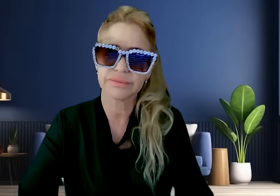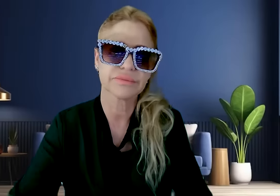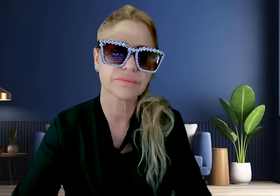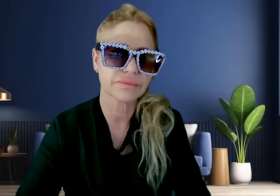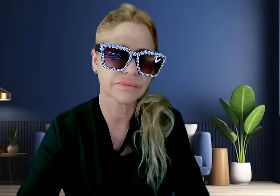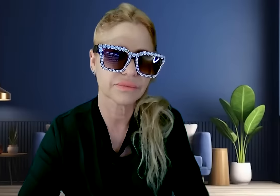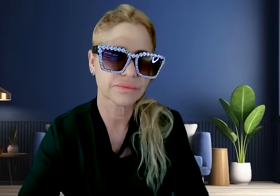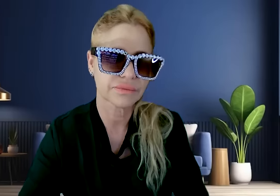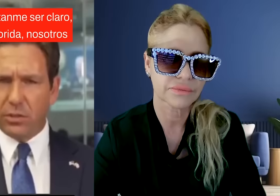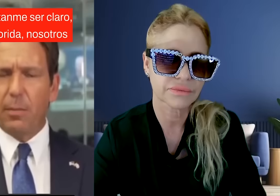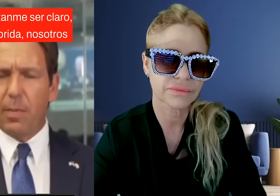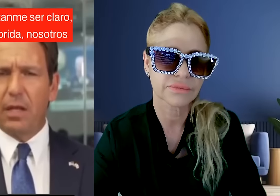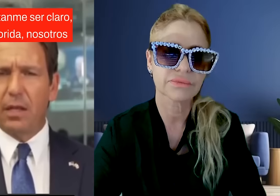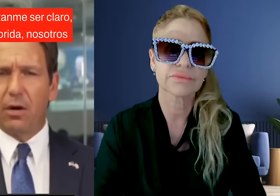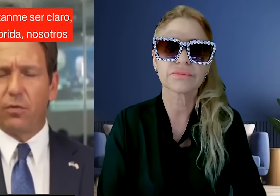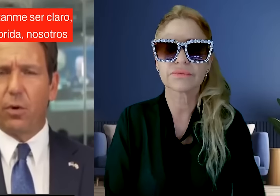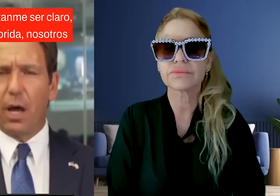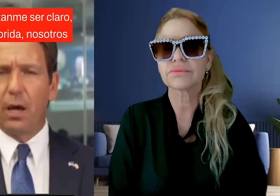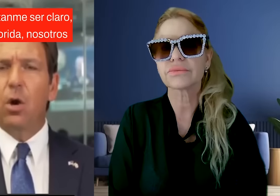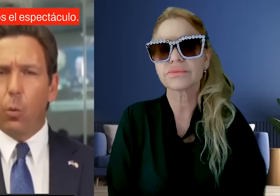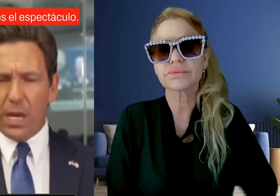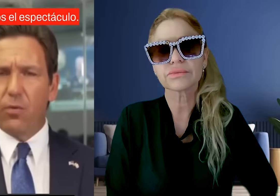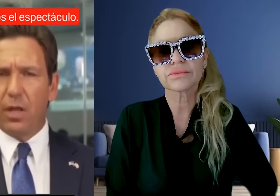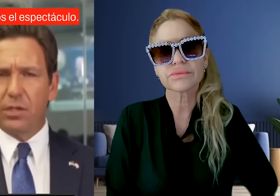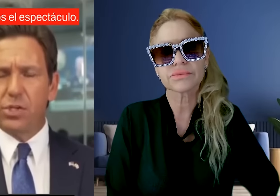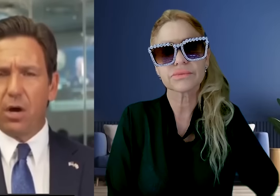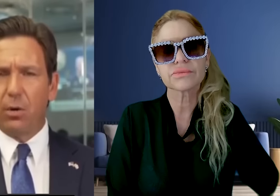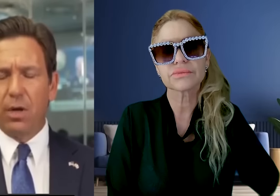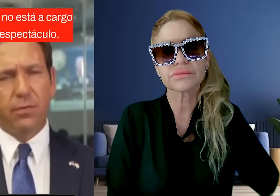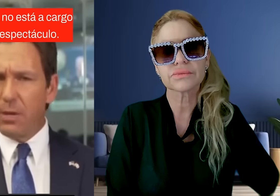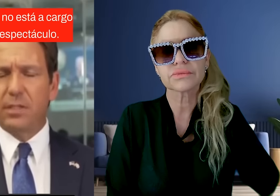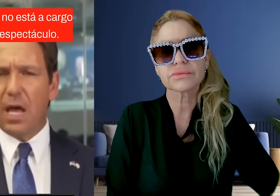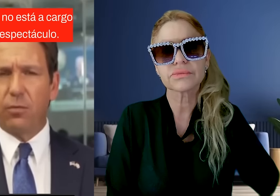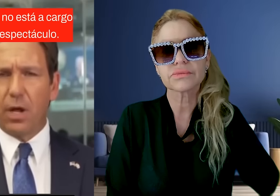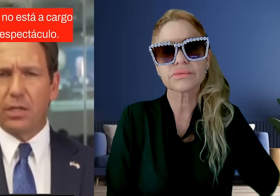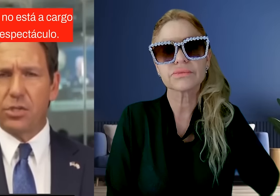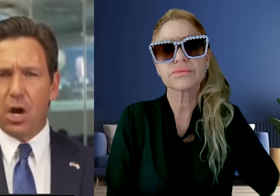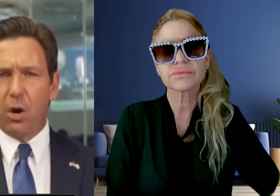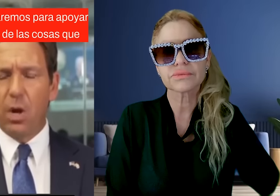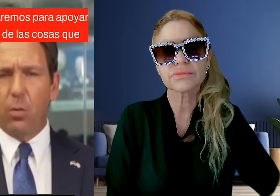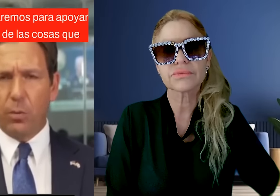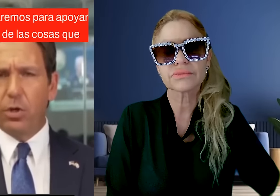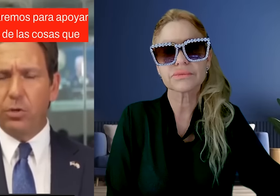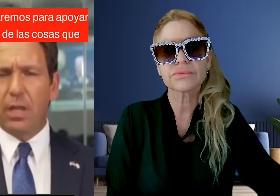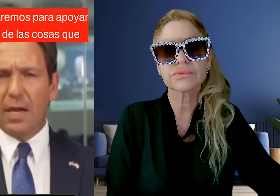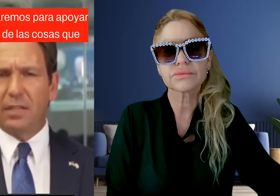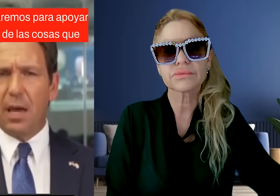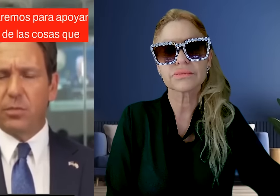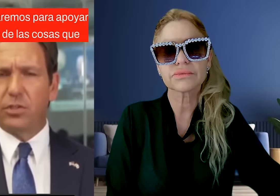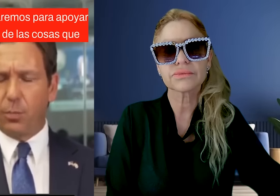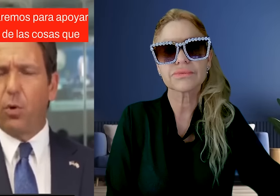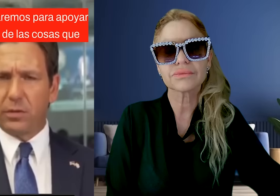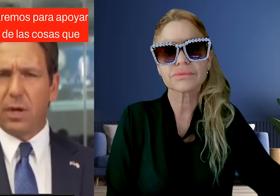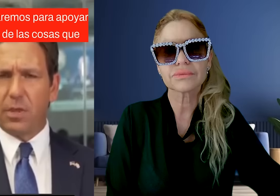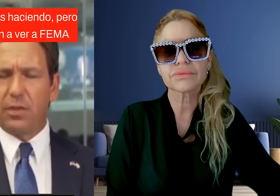miren. Let me be clear, in Florida, we run the show. FEMA's not running the show. We will utilize them